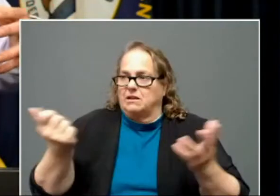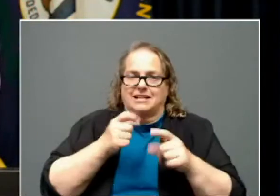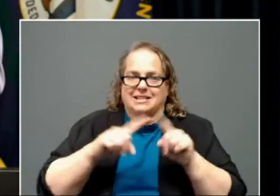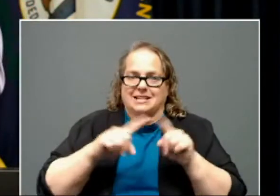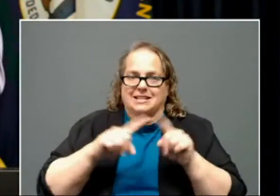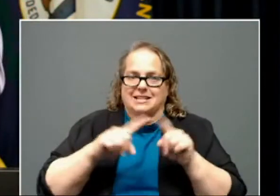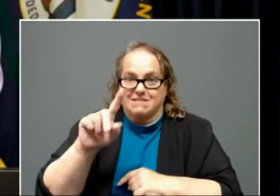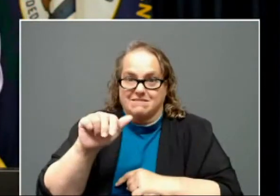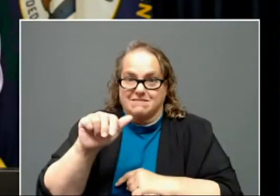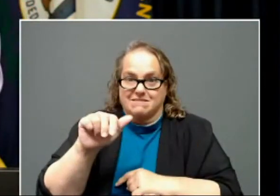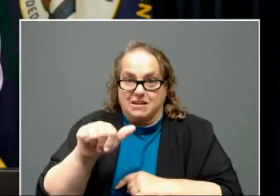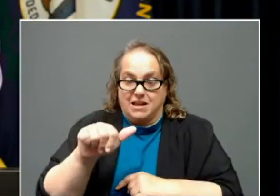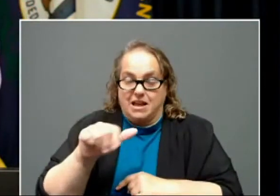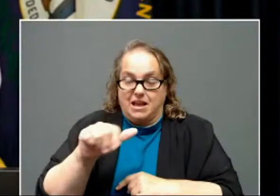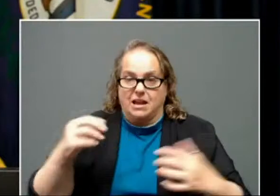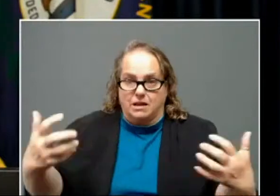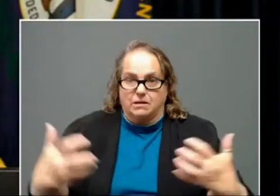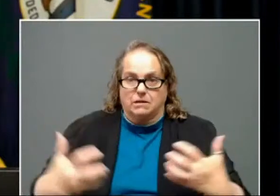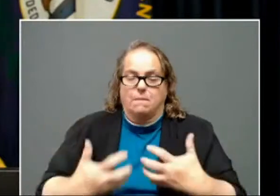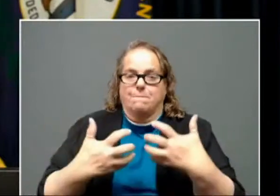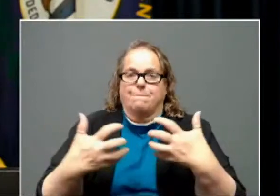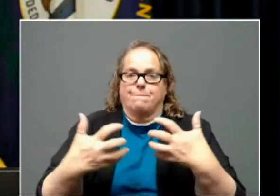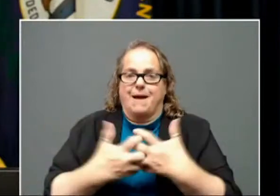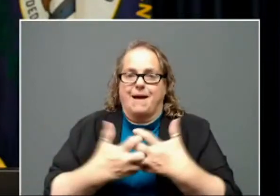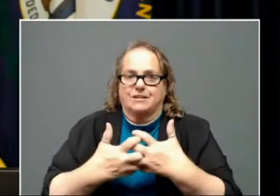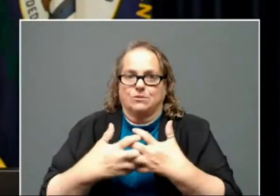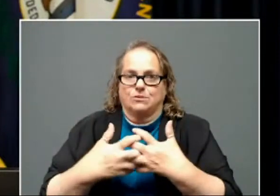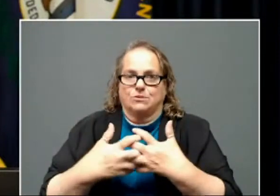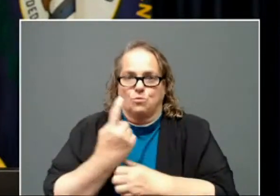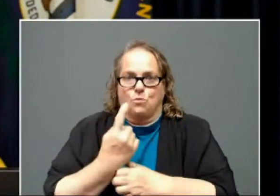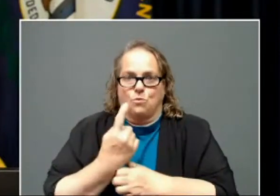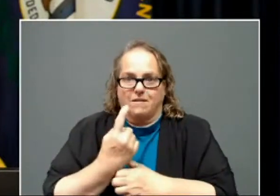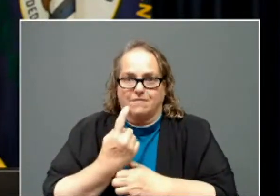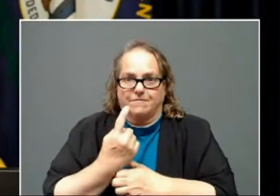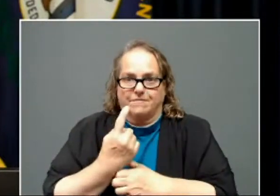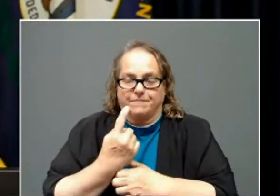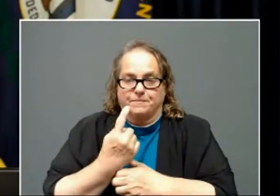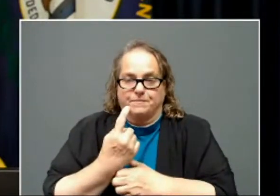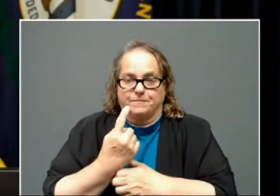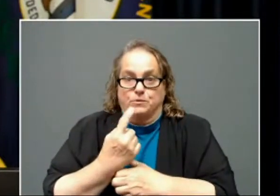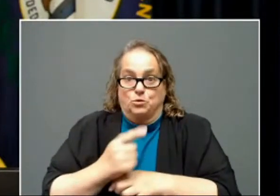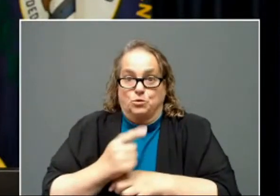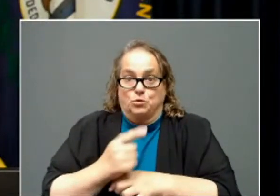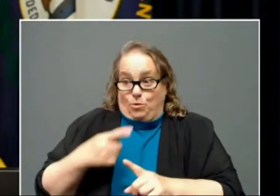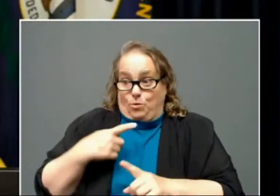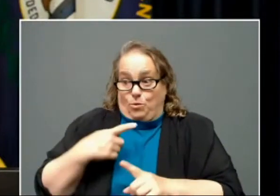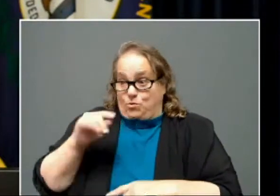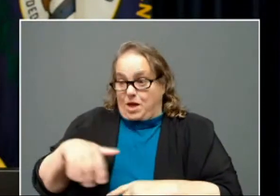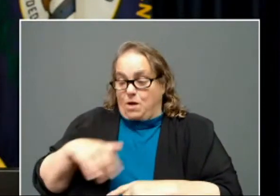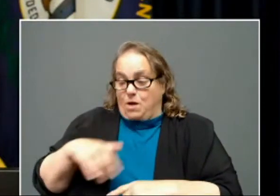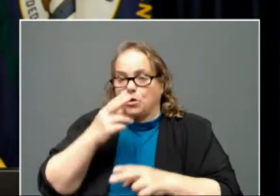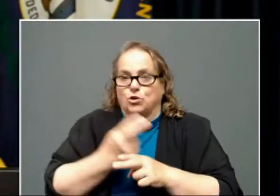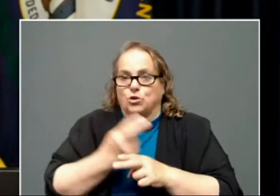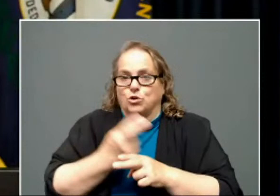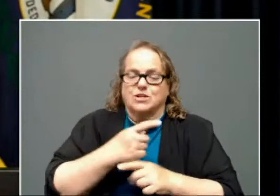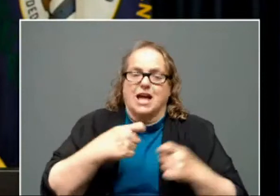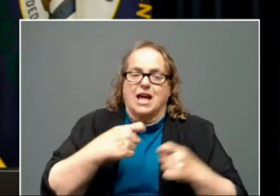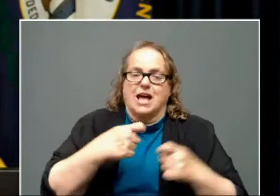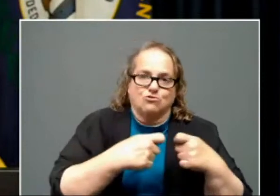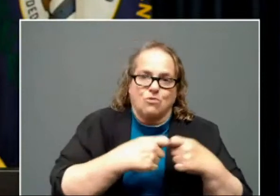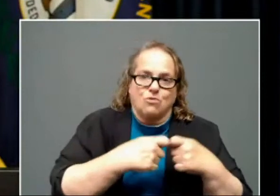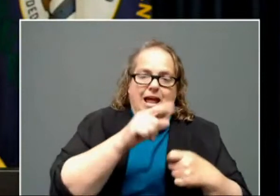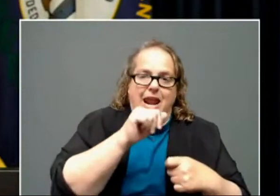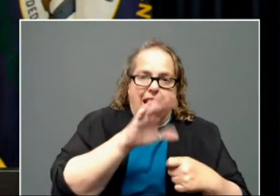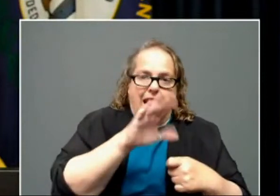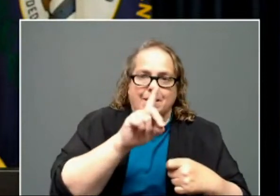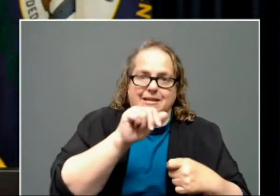and combine them into one. And when we do that, we are now going to use the electronic laboratory reporting data going forward to add